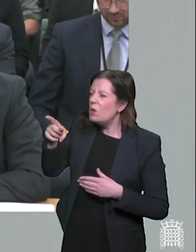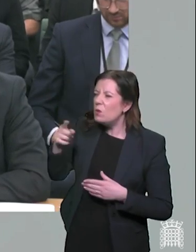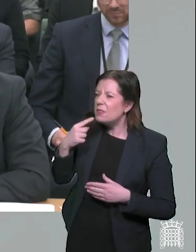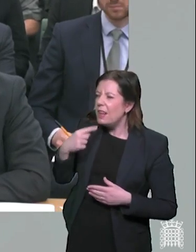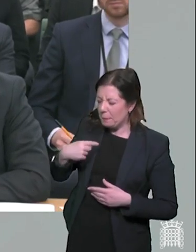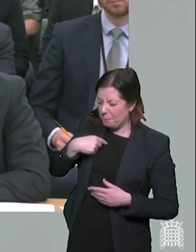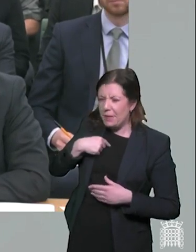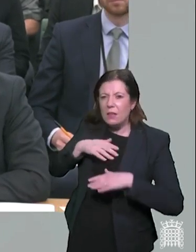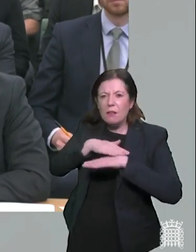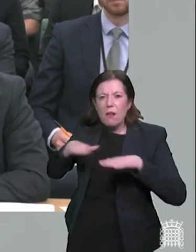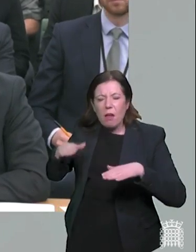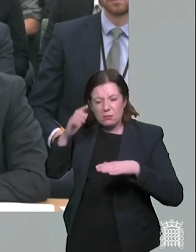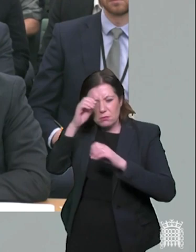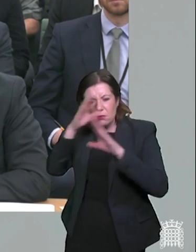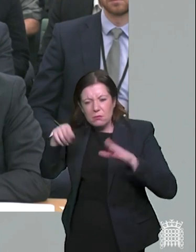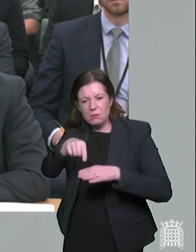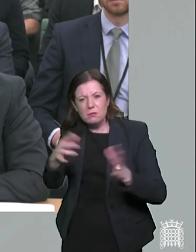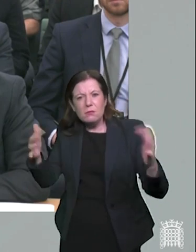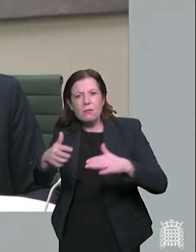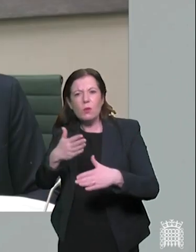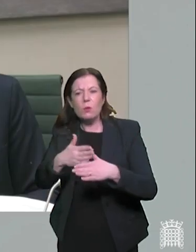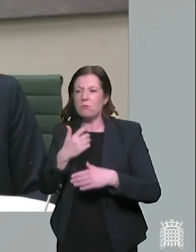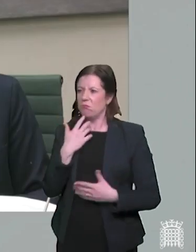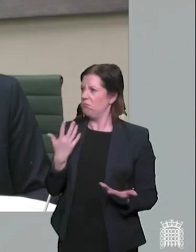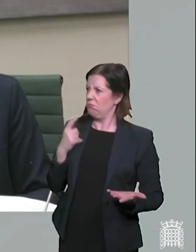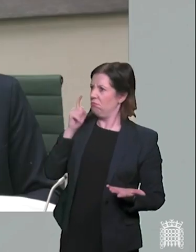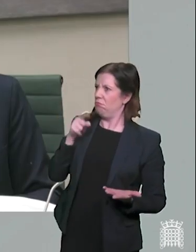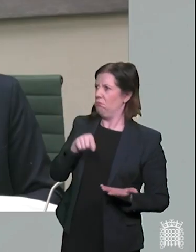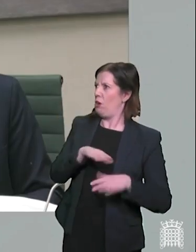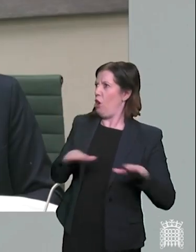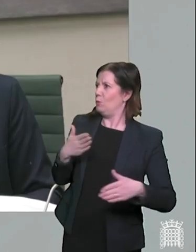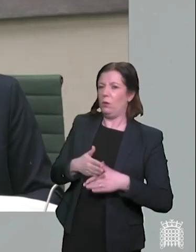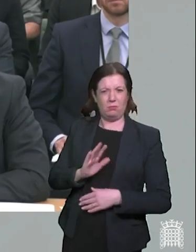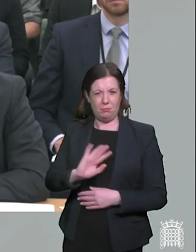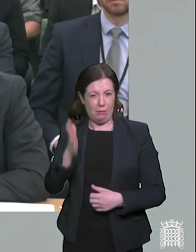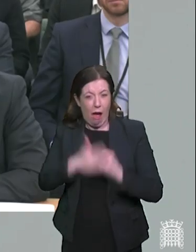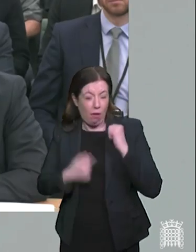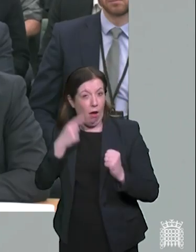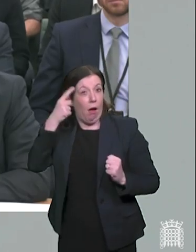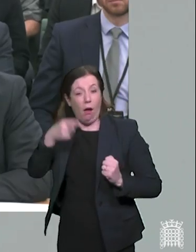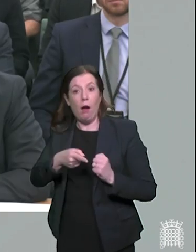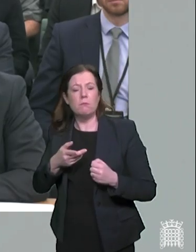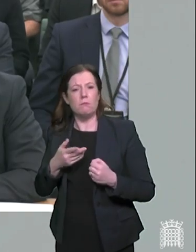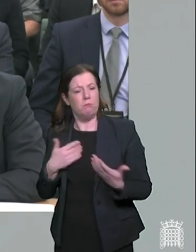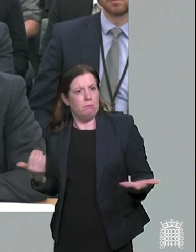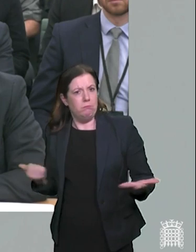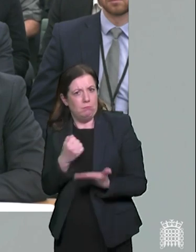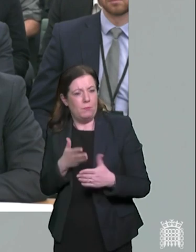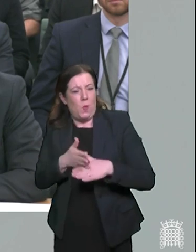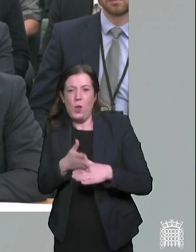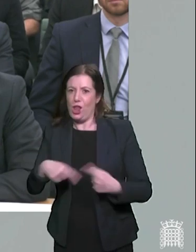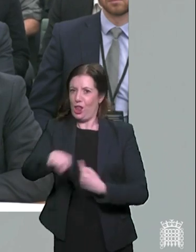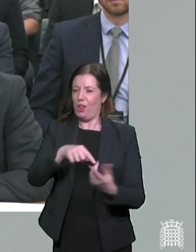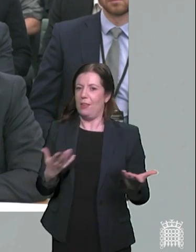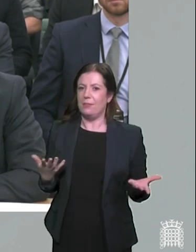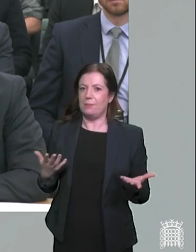occur to me that it might not be reasonably necessary for work purposes? Yes. No, it didn't occur to me for 1 second that it wasn't reasonably necessary for work